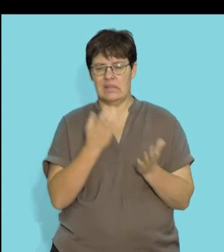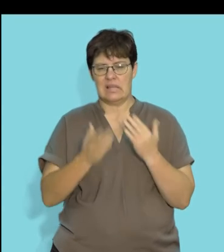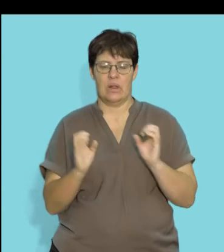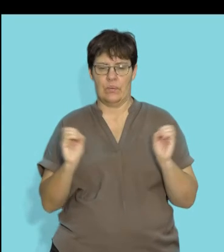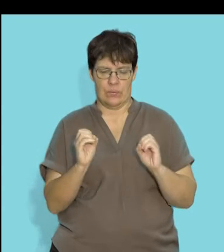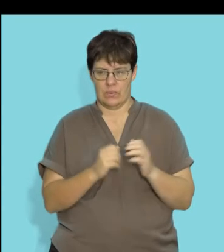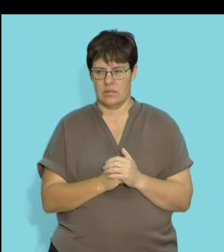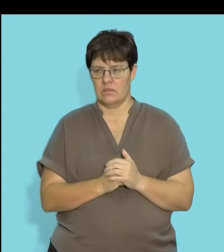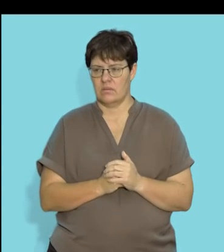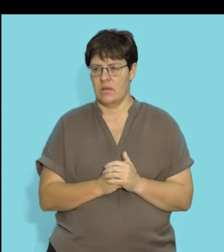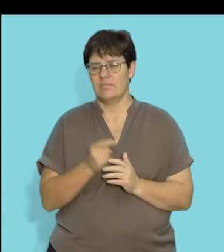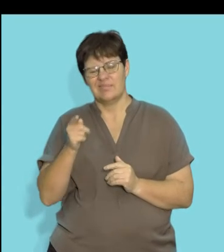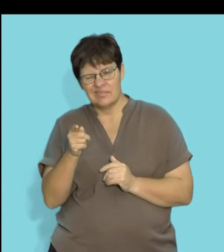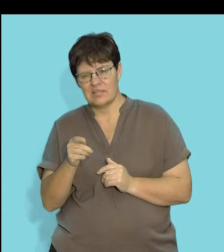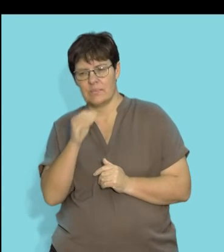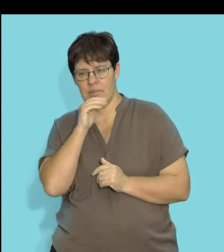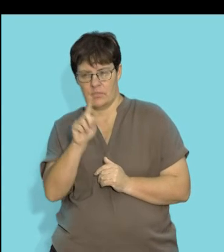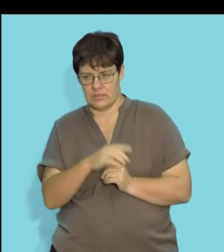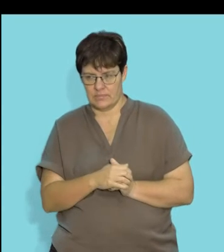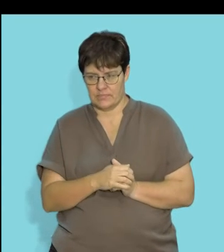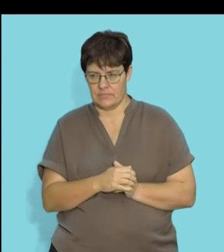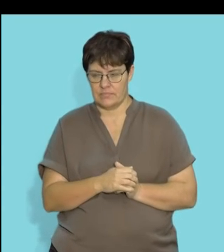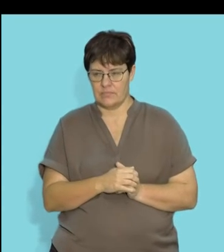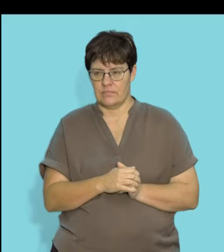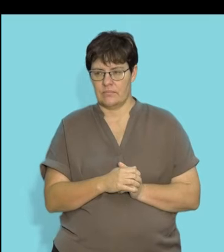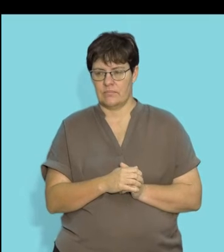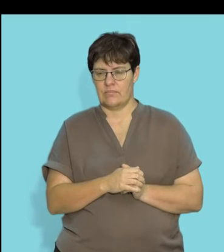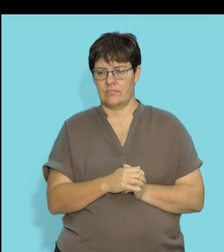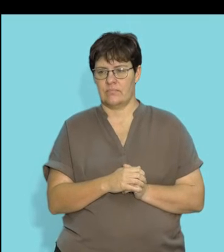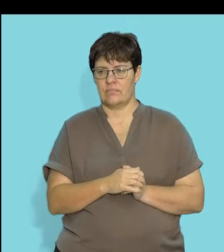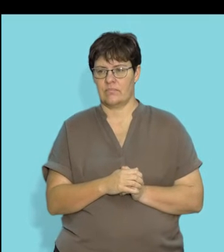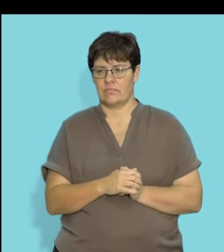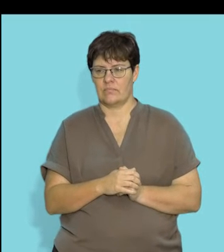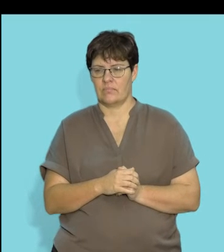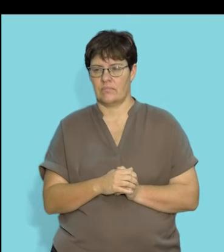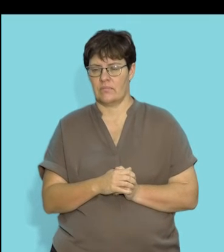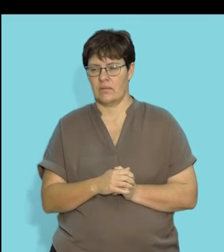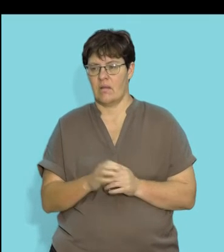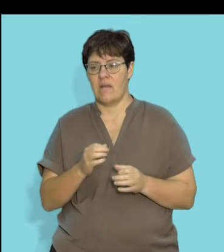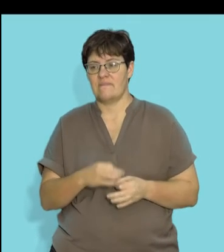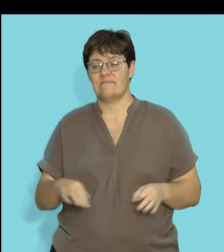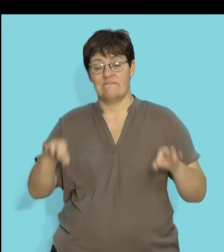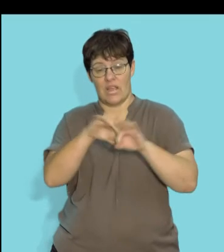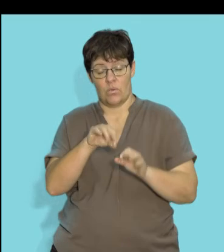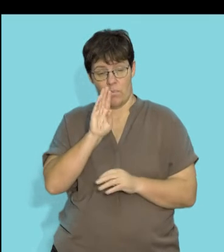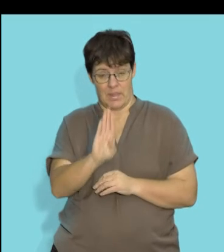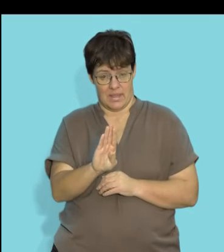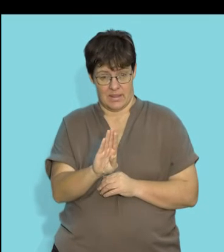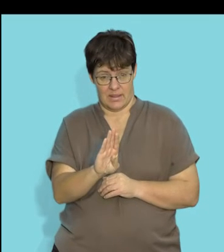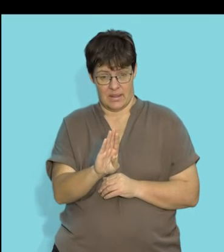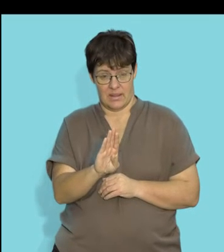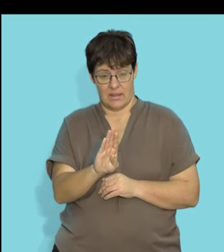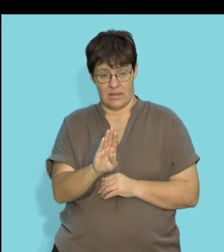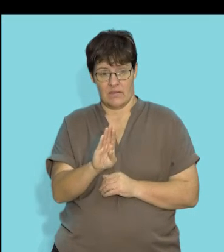might not be drawn to scale, but that's really what I mean. And then the value of